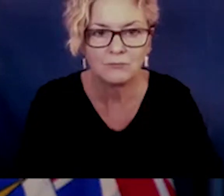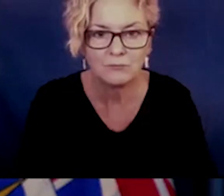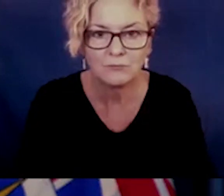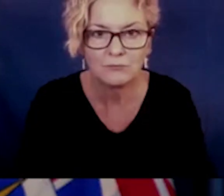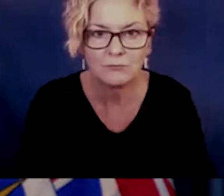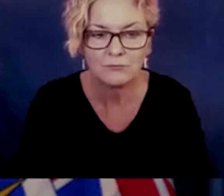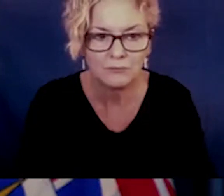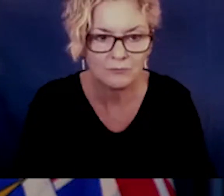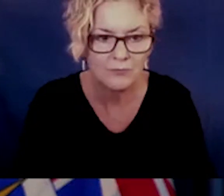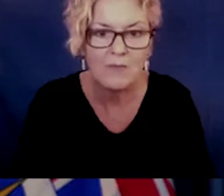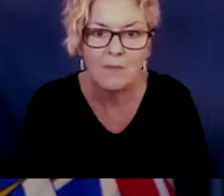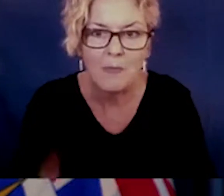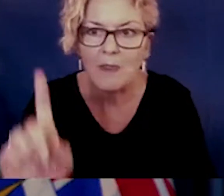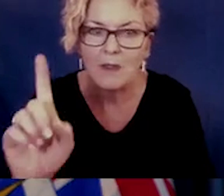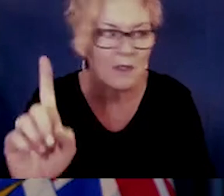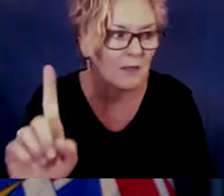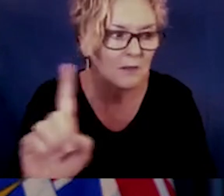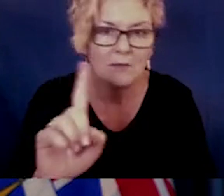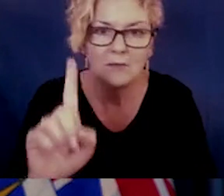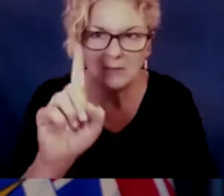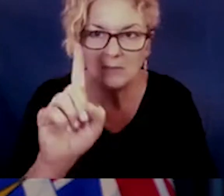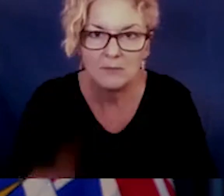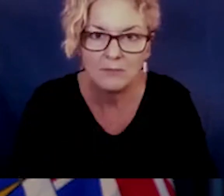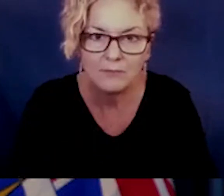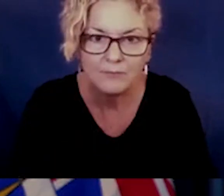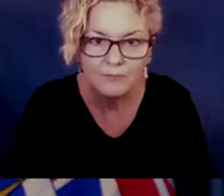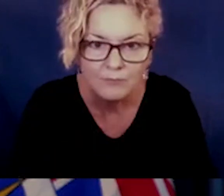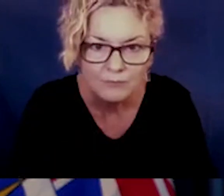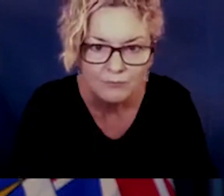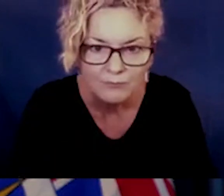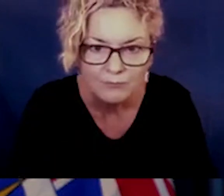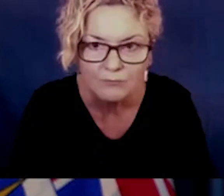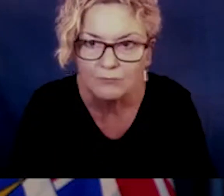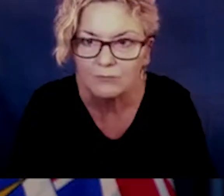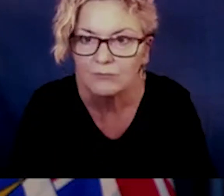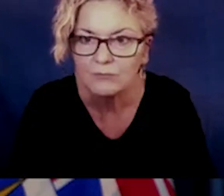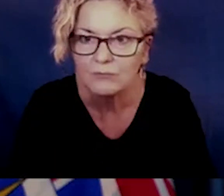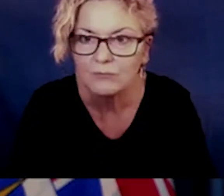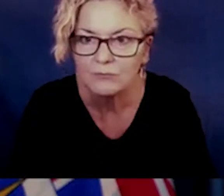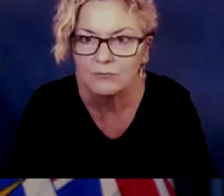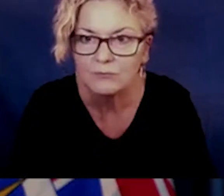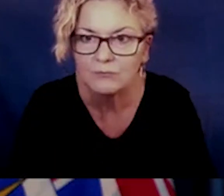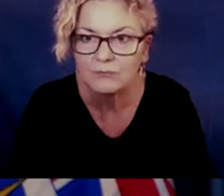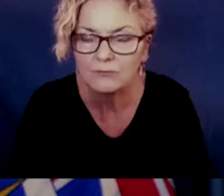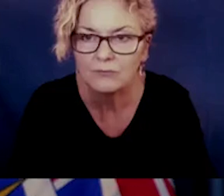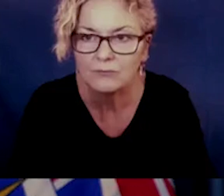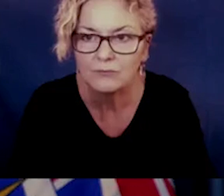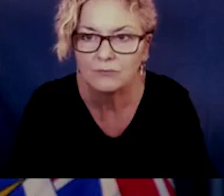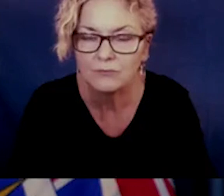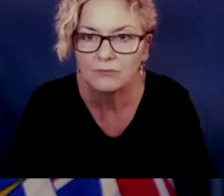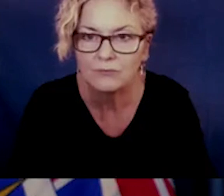safety plans that have been in place have not led to, we've had a couple of exposure events, but we've not had a lot